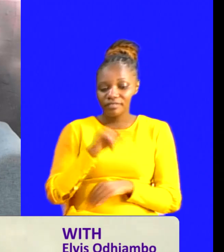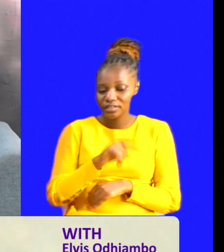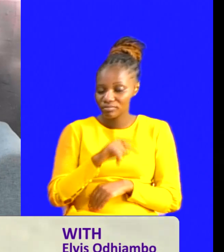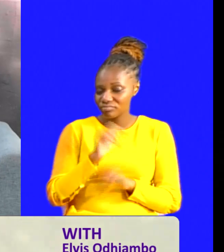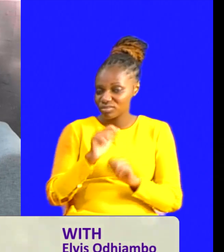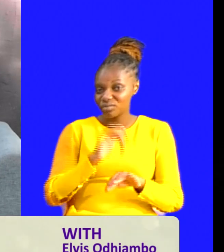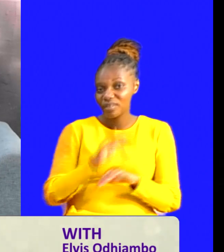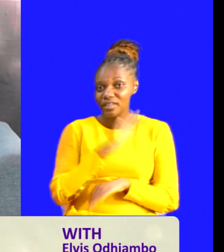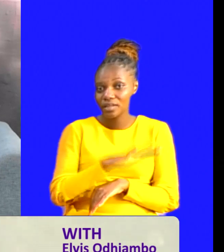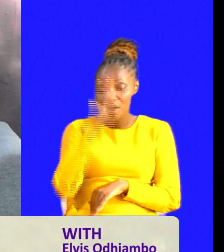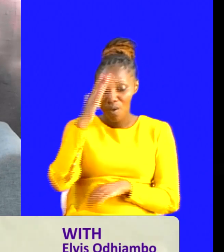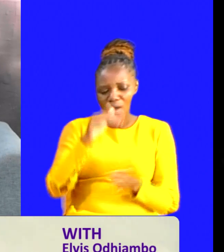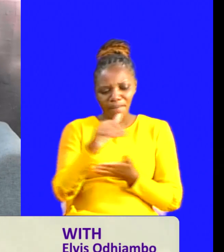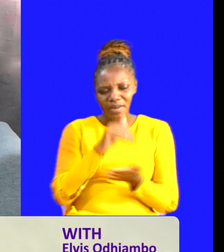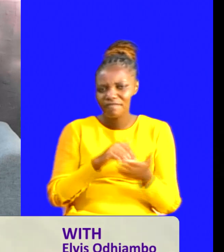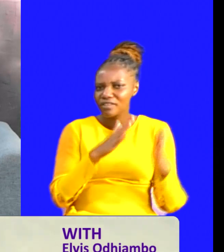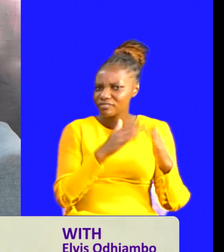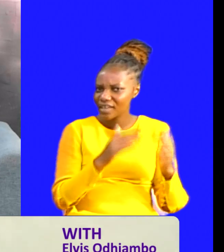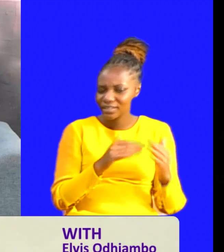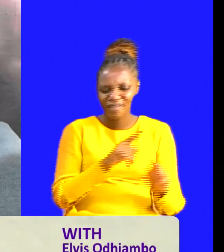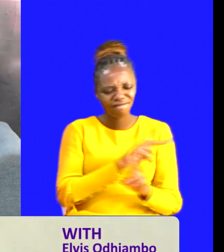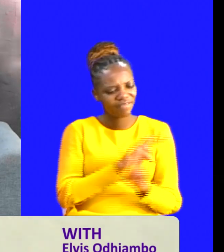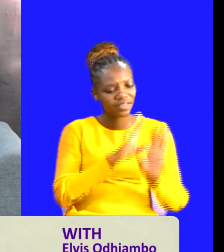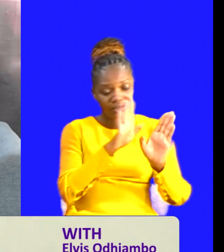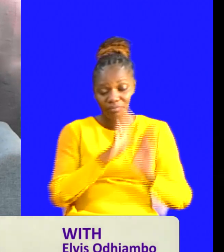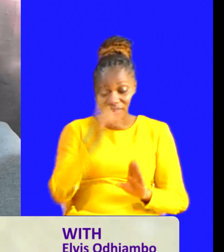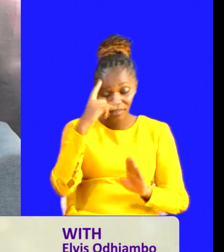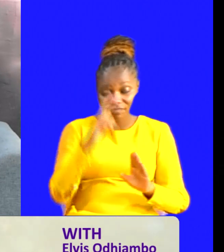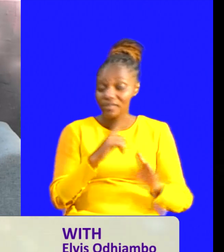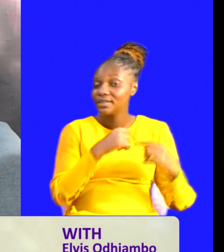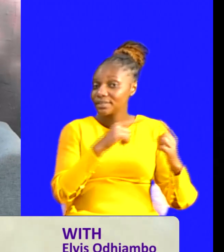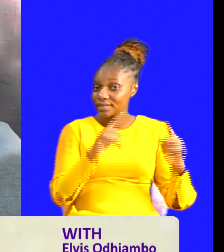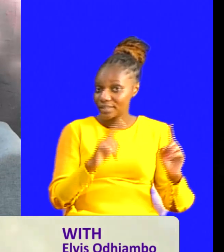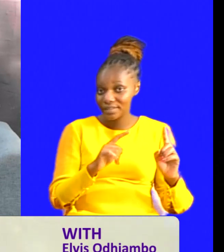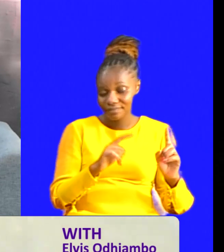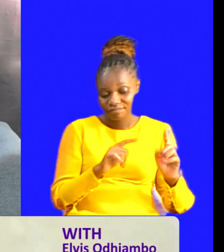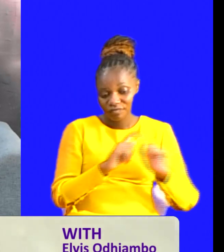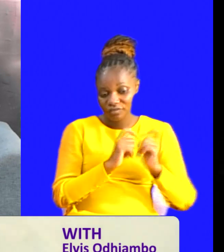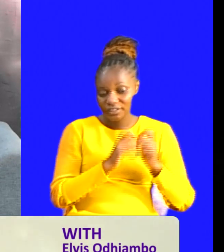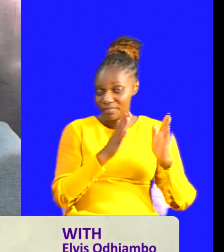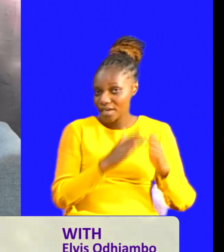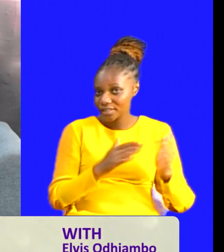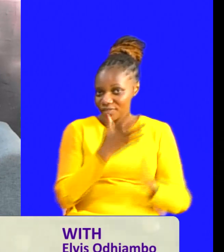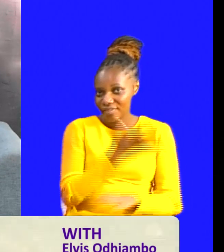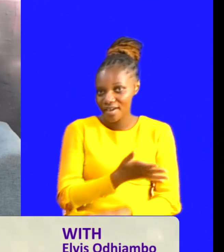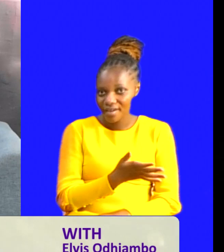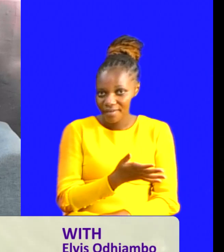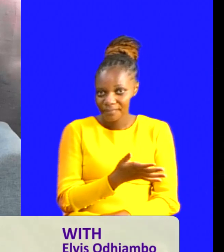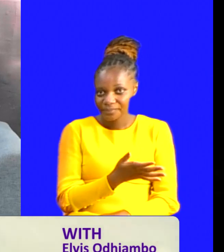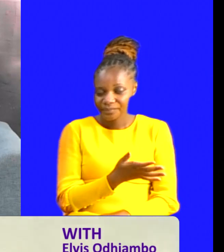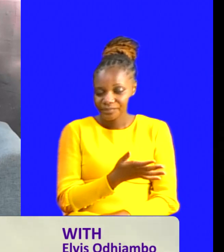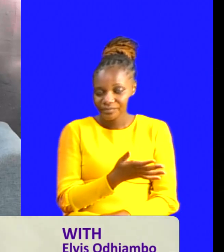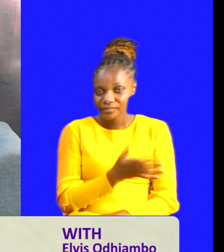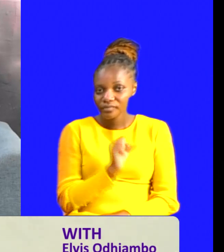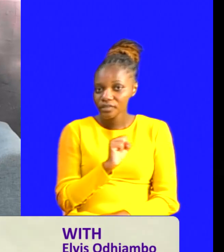because the midfield sector has been the core part for success for as far as Arsenal success is concerned.